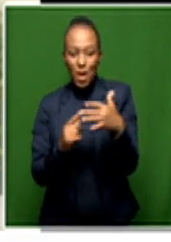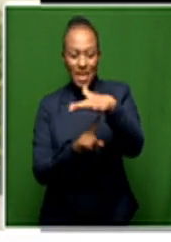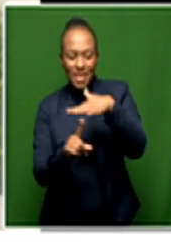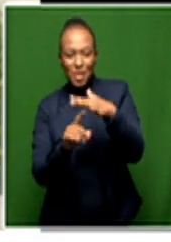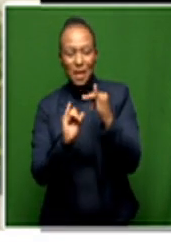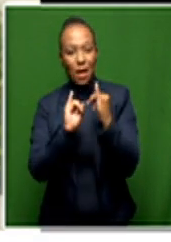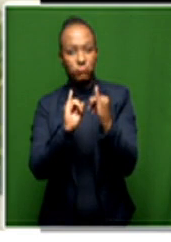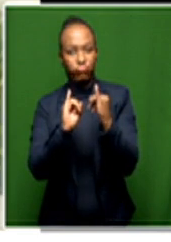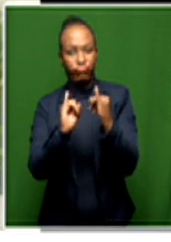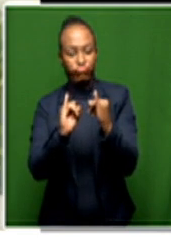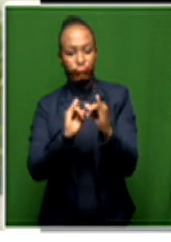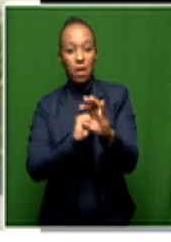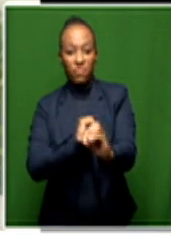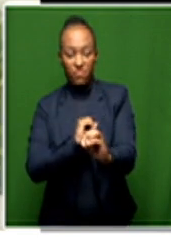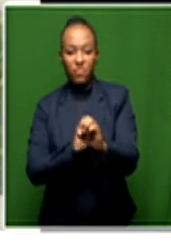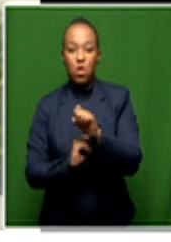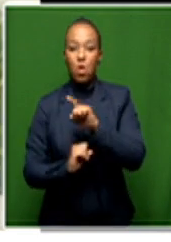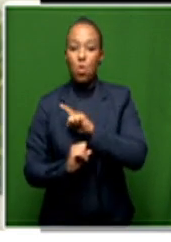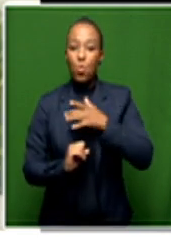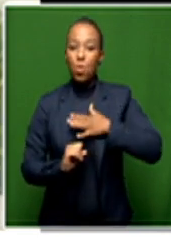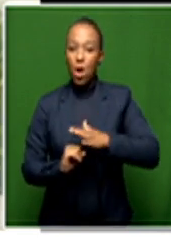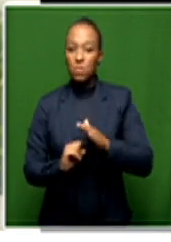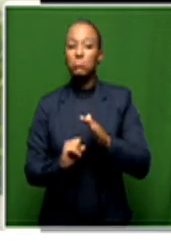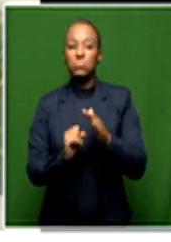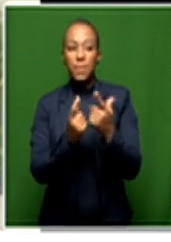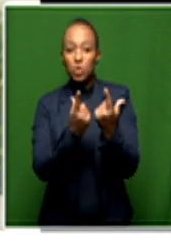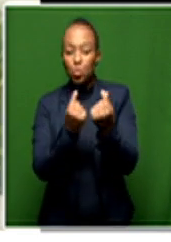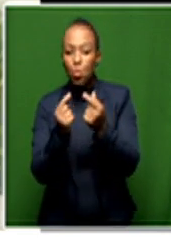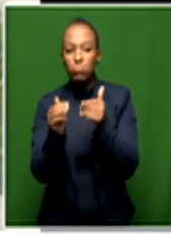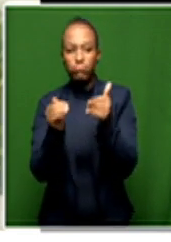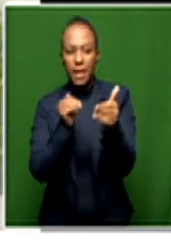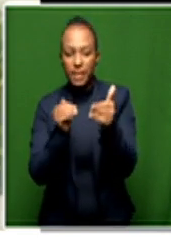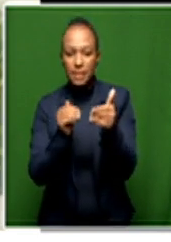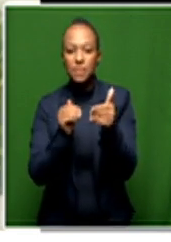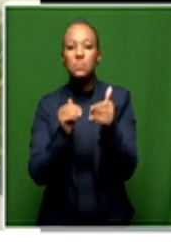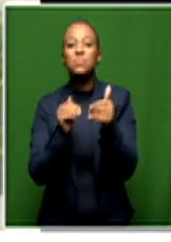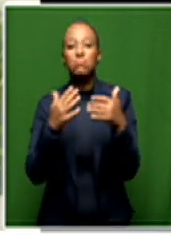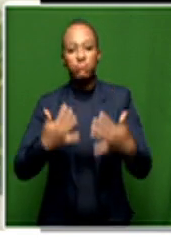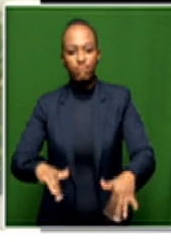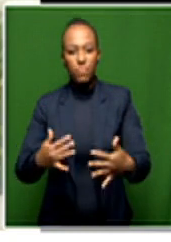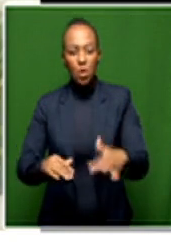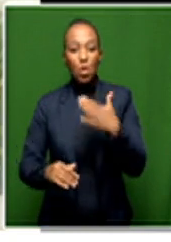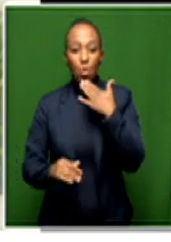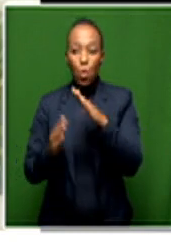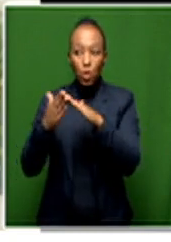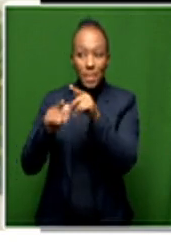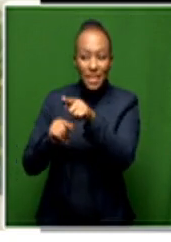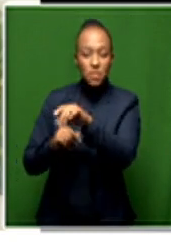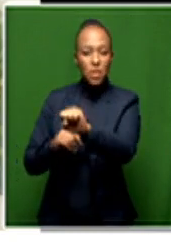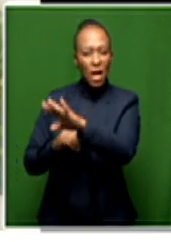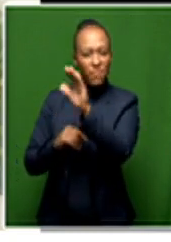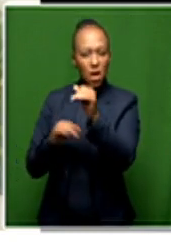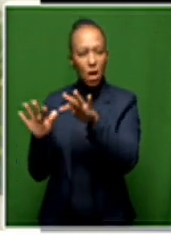situation, for this to be handled in a manner which will actually inspire public confidence. And so we need